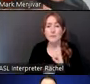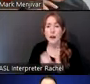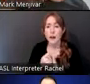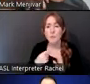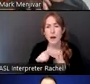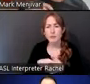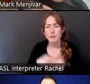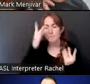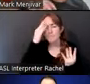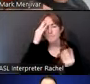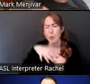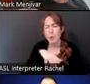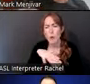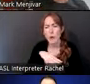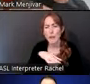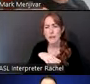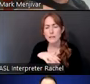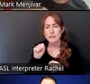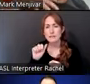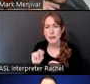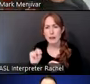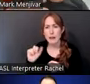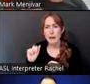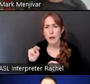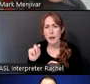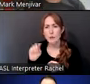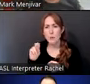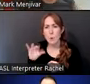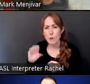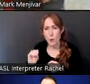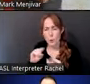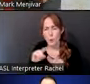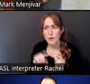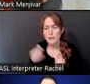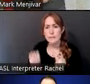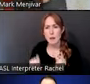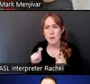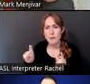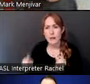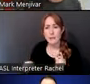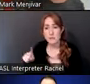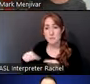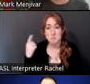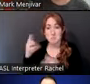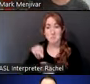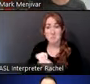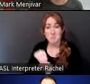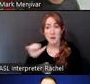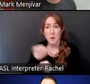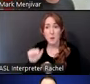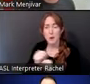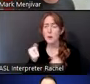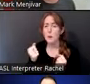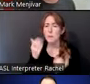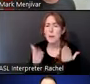Antonio, and in particular, South Texas had been involved in this work for a long time. Some of you have heard, may have heard of the sanctuary movement,